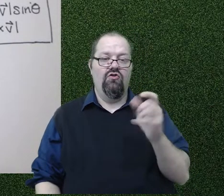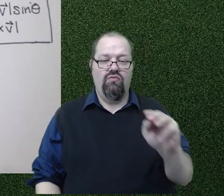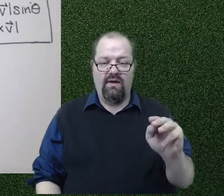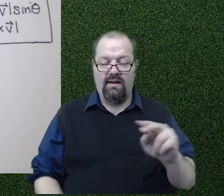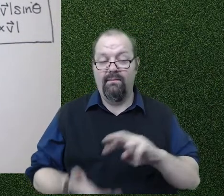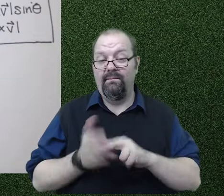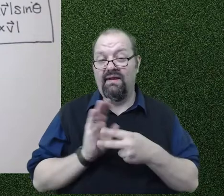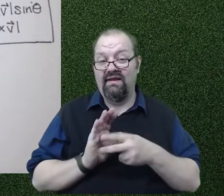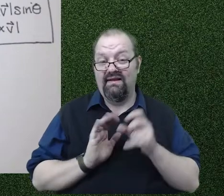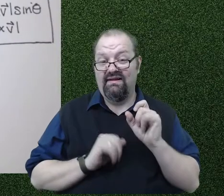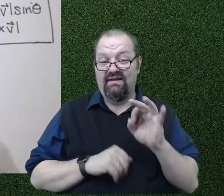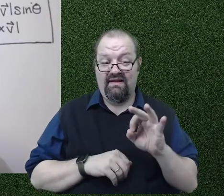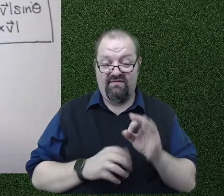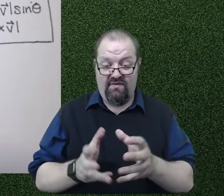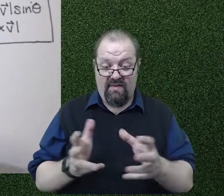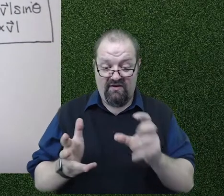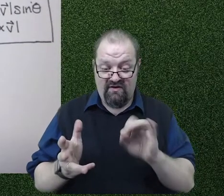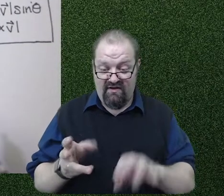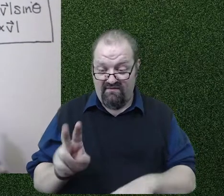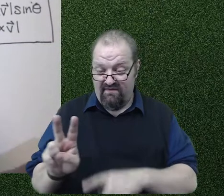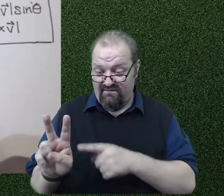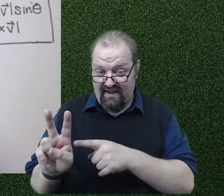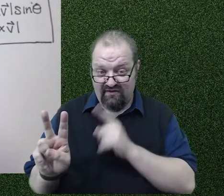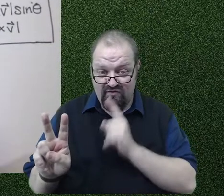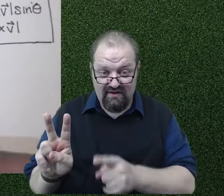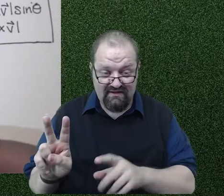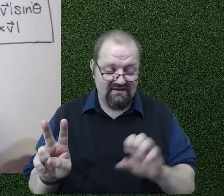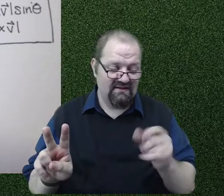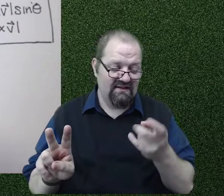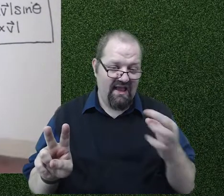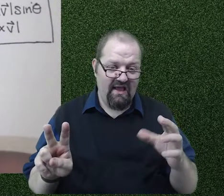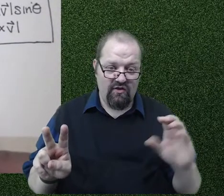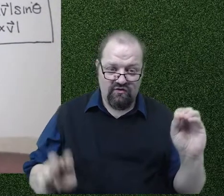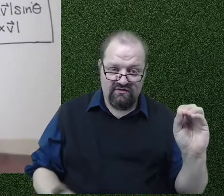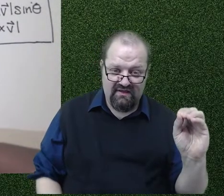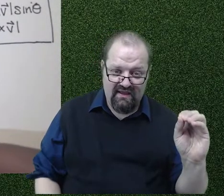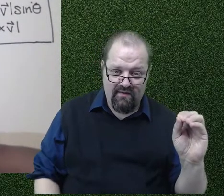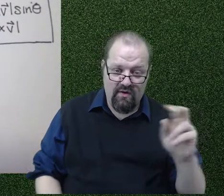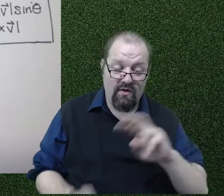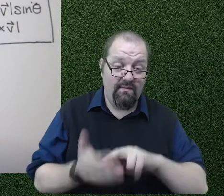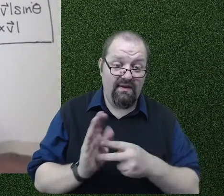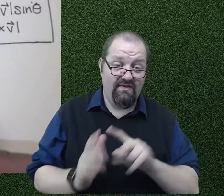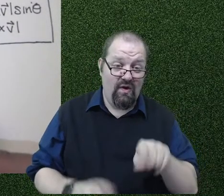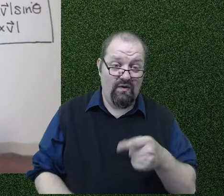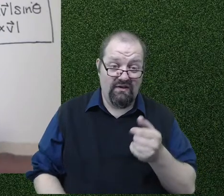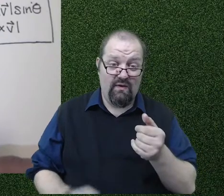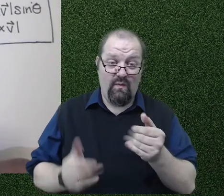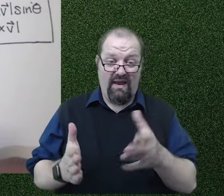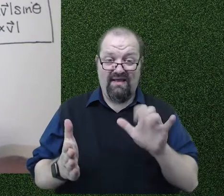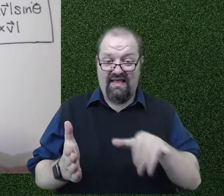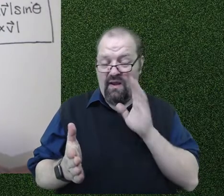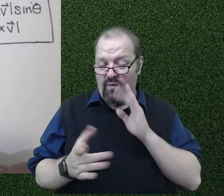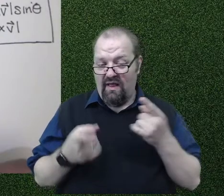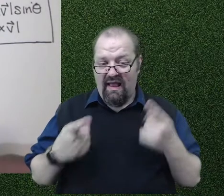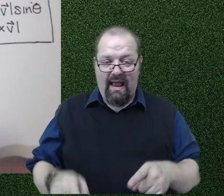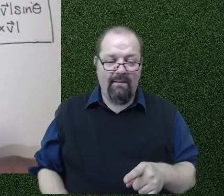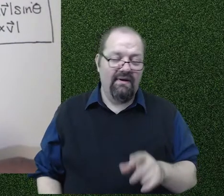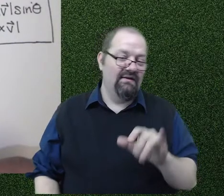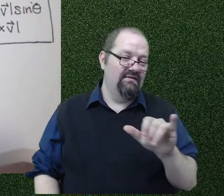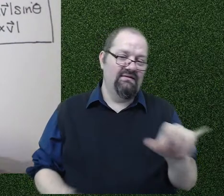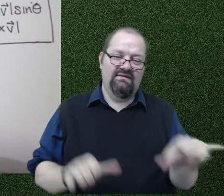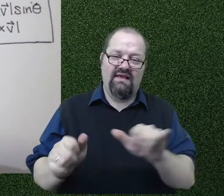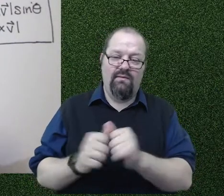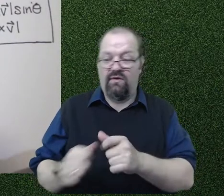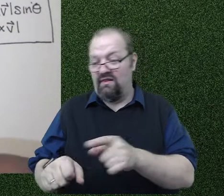And if the magnitude of a vector is the scalar zero, the only way that's going to happen, magnitude is, it's like length, it's